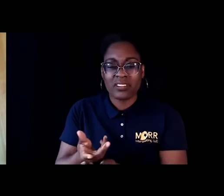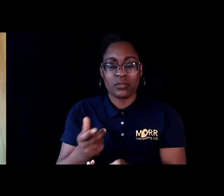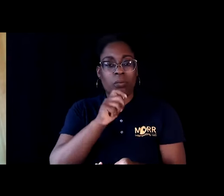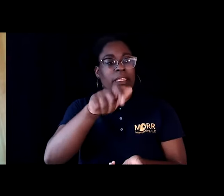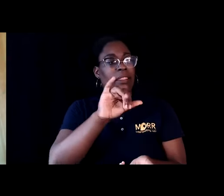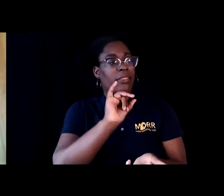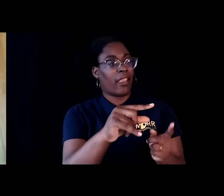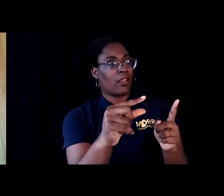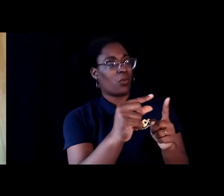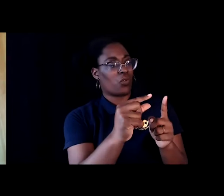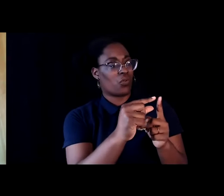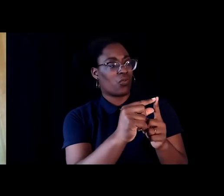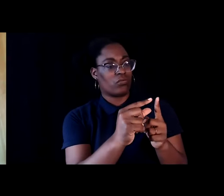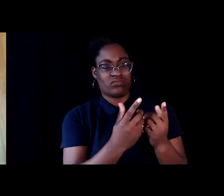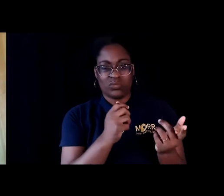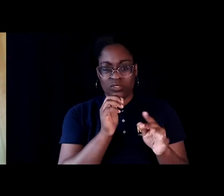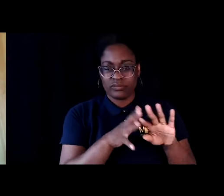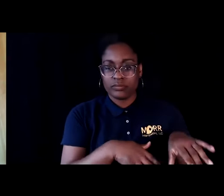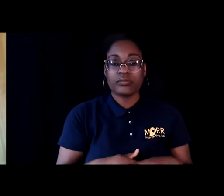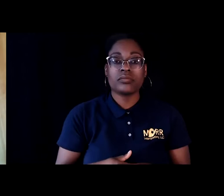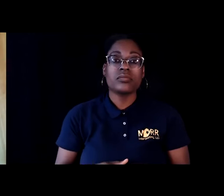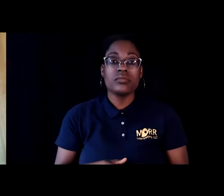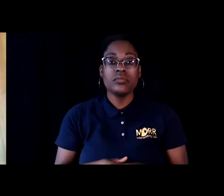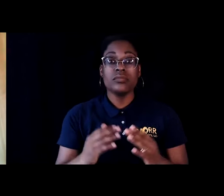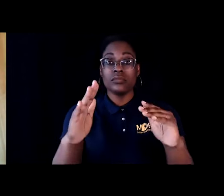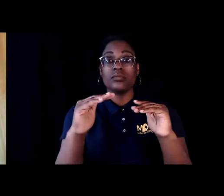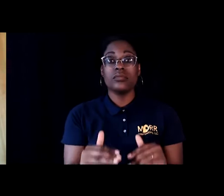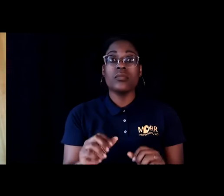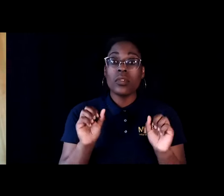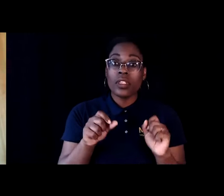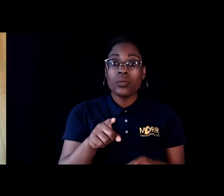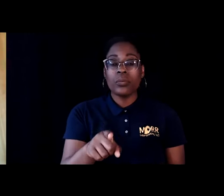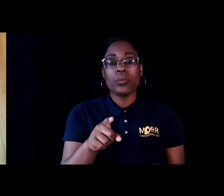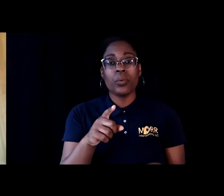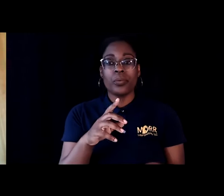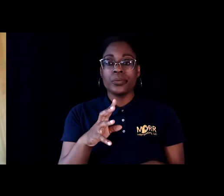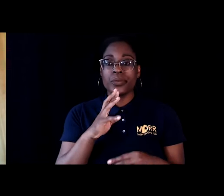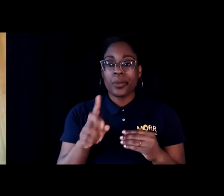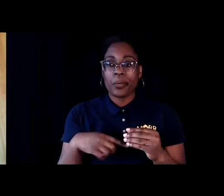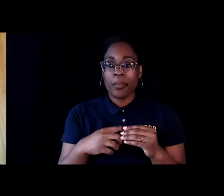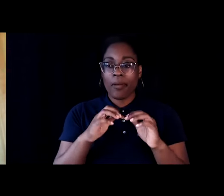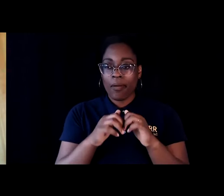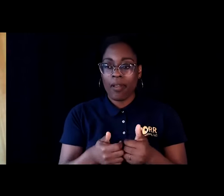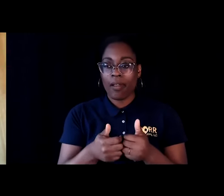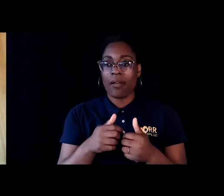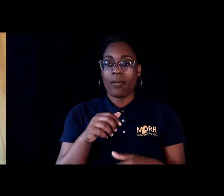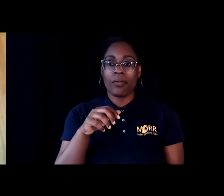Someone asked, can you speak to the notion that Two-Spirit is not a monolithic experience or term? So this is,